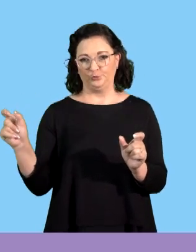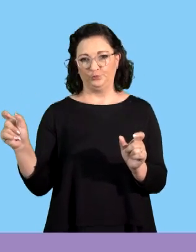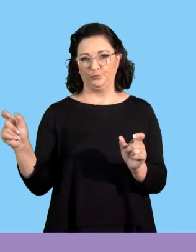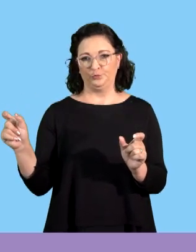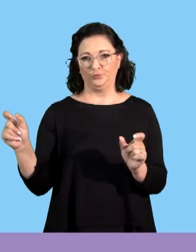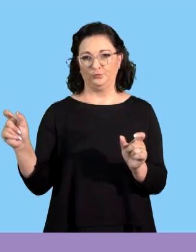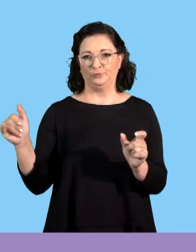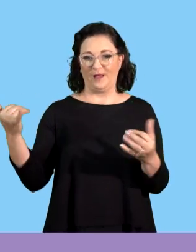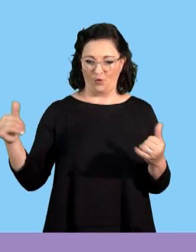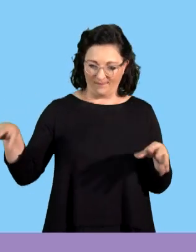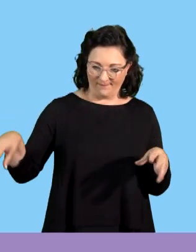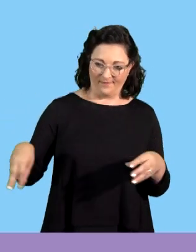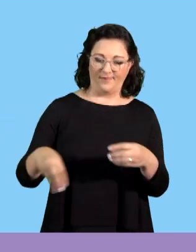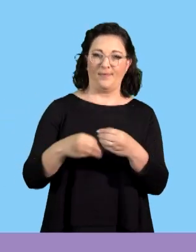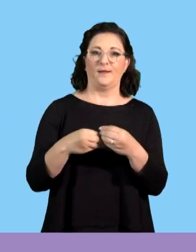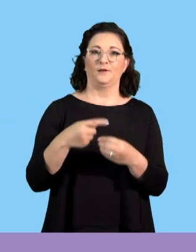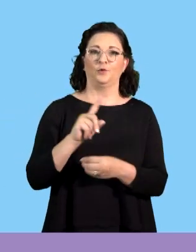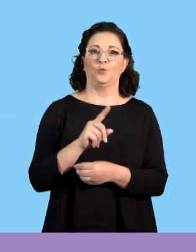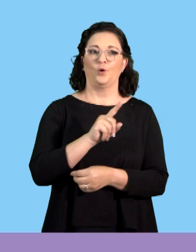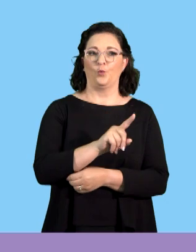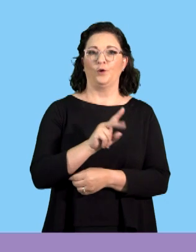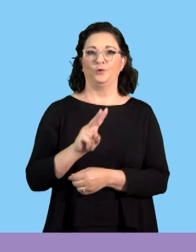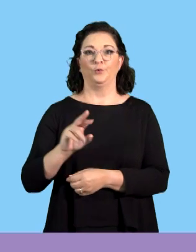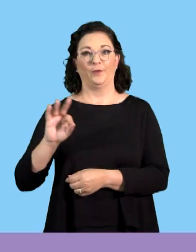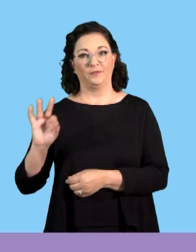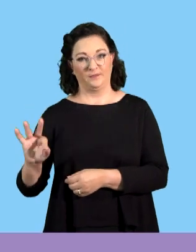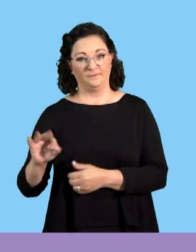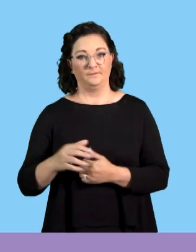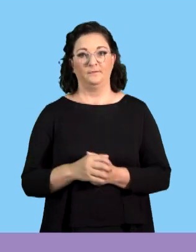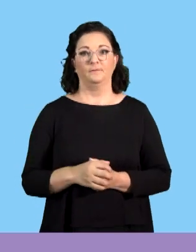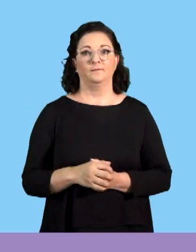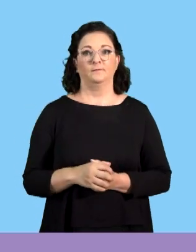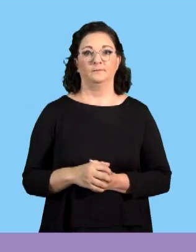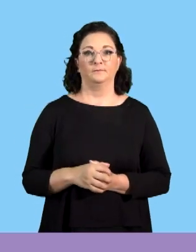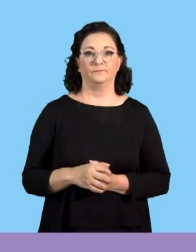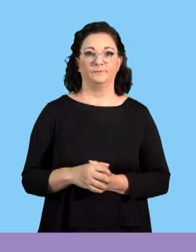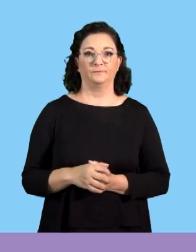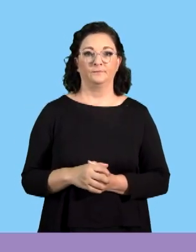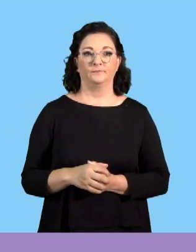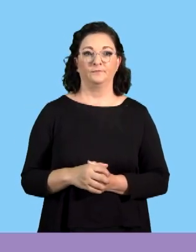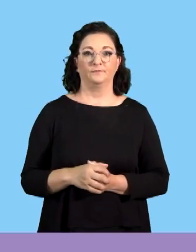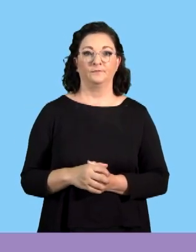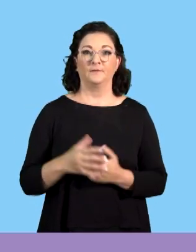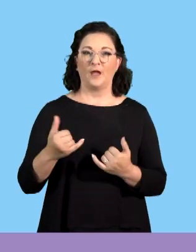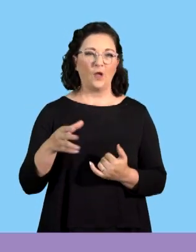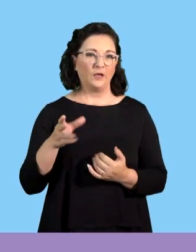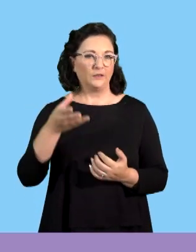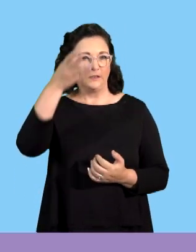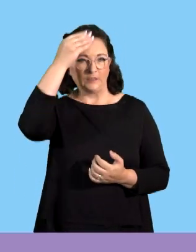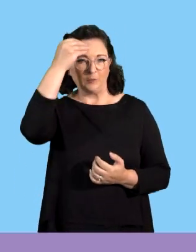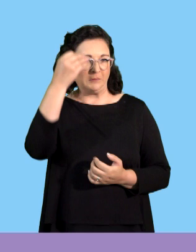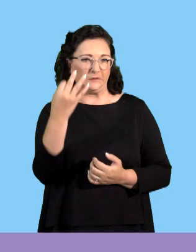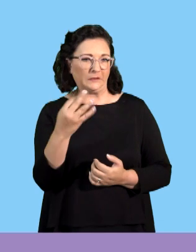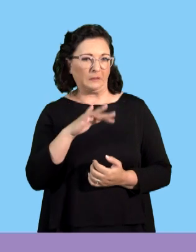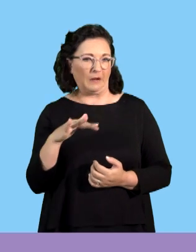decimals there. We're adding them together, so we have 1, 2, 3 decimals. Then let's look at what we do with